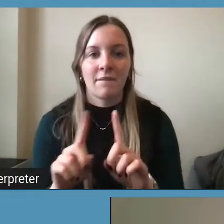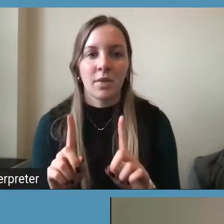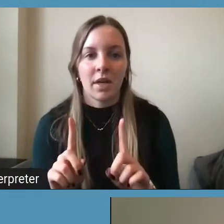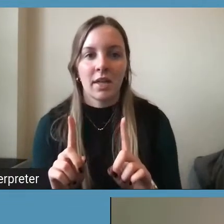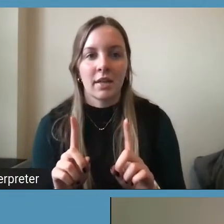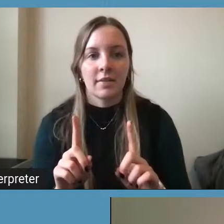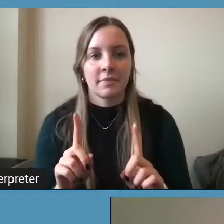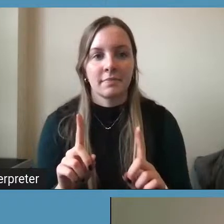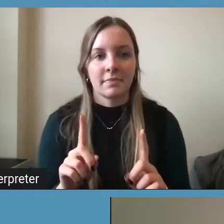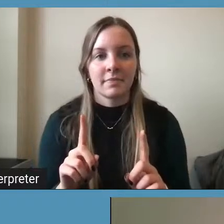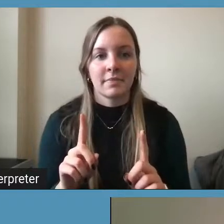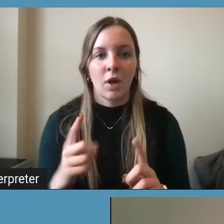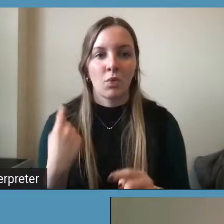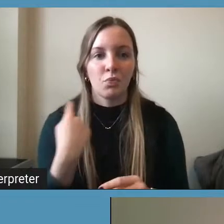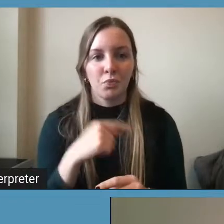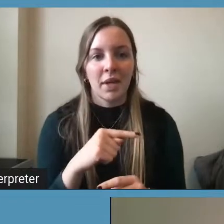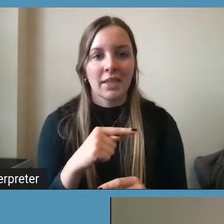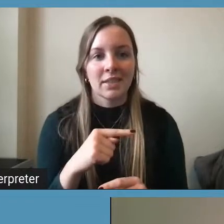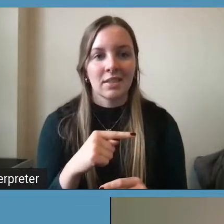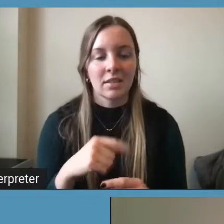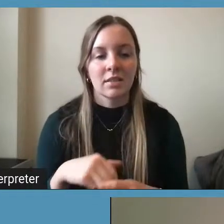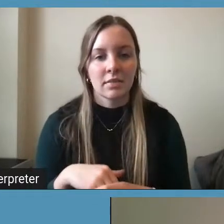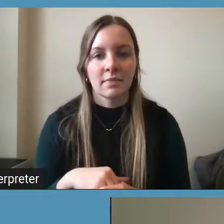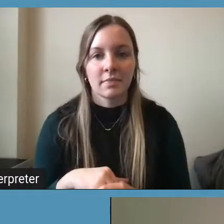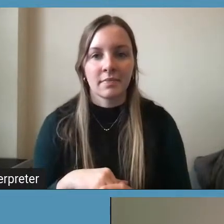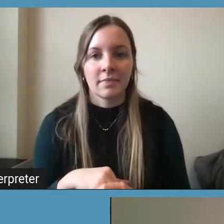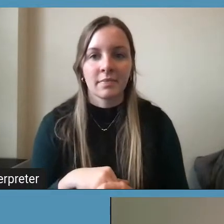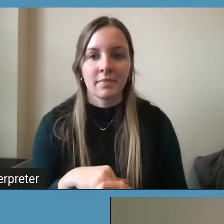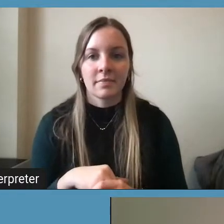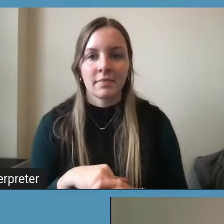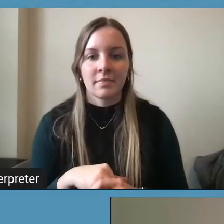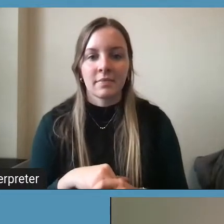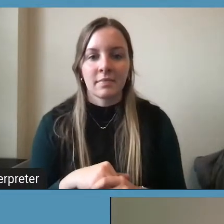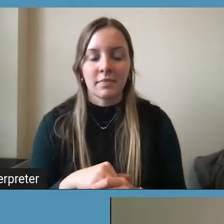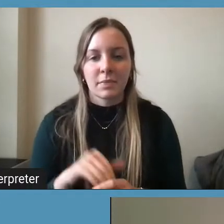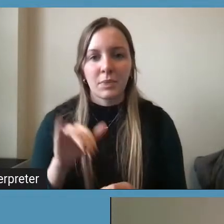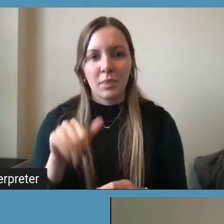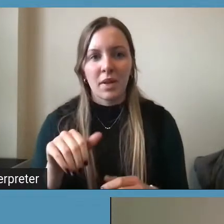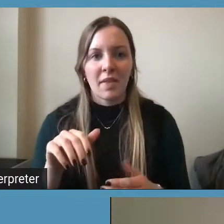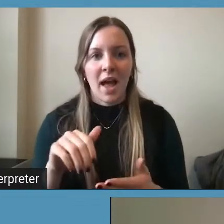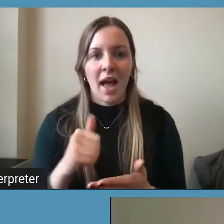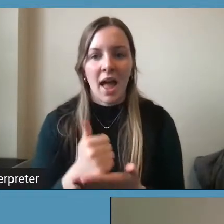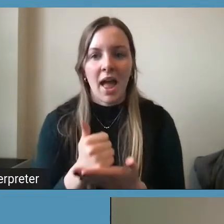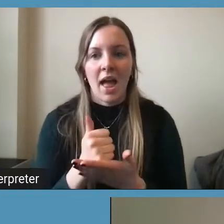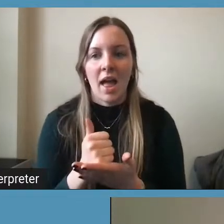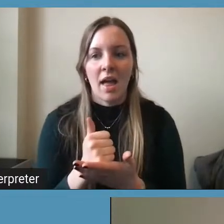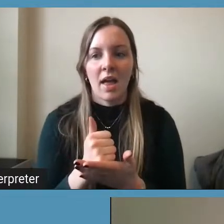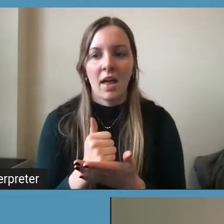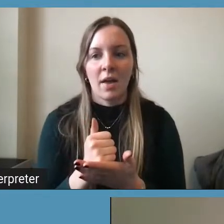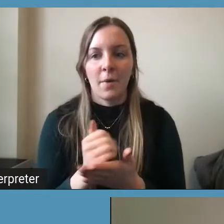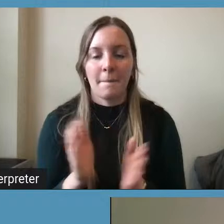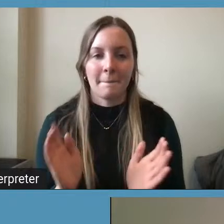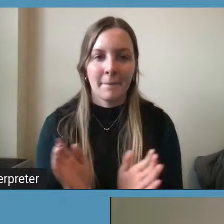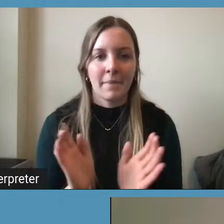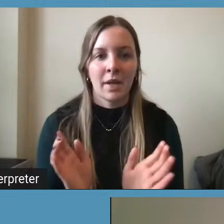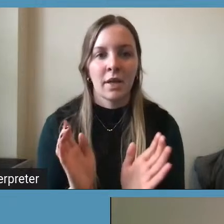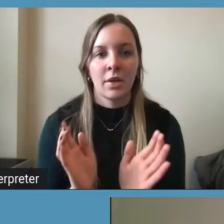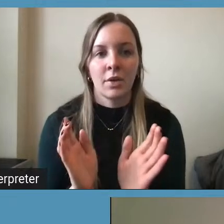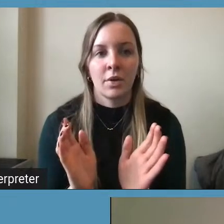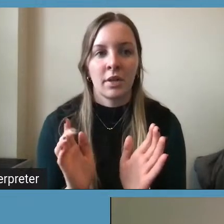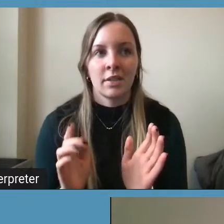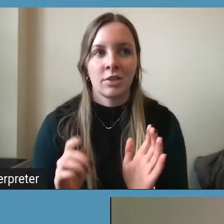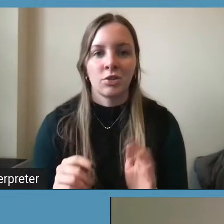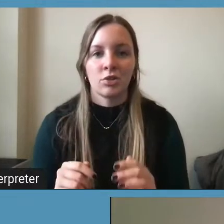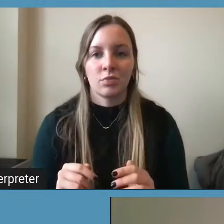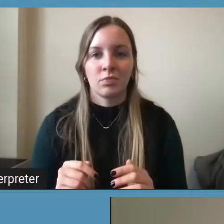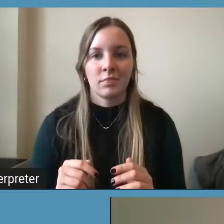that should be encouraged to really prioritize things that are at risk because of sea level rise, say, or flooding, or whatever the case might